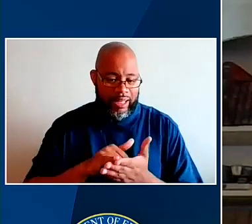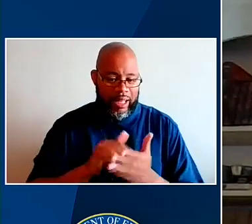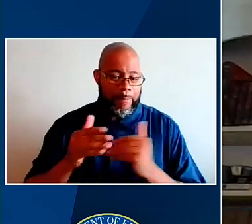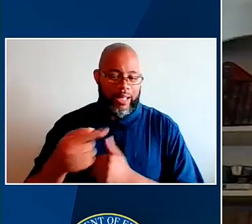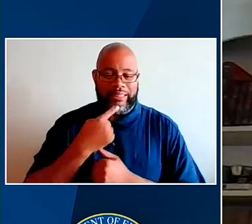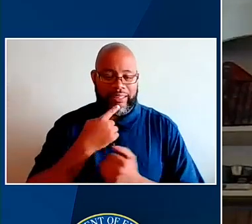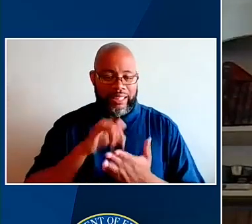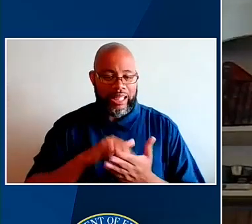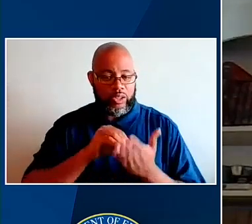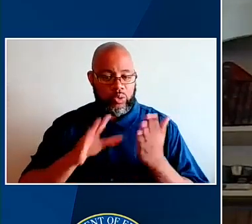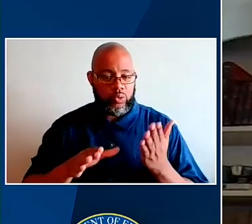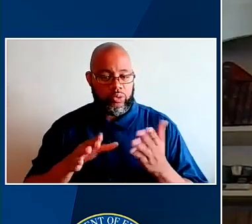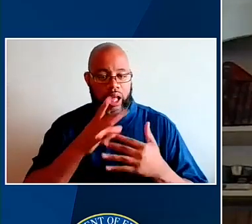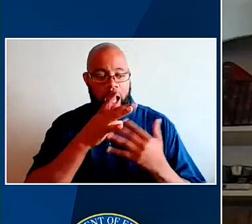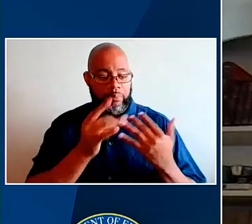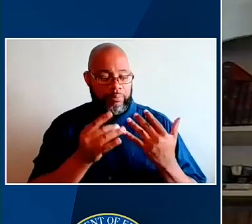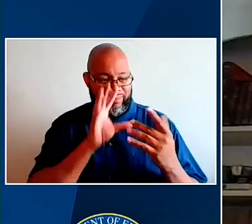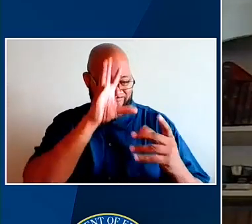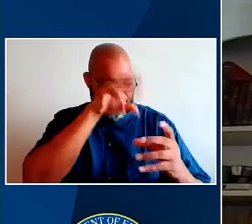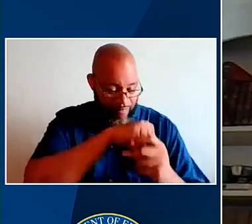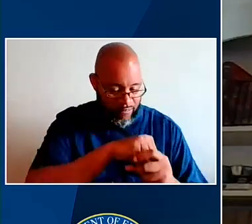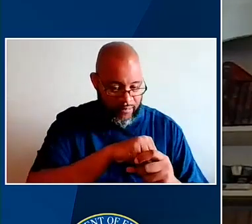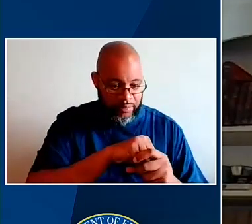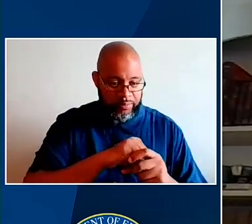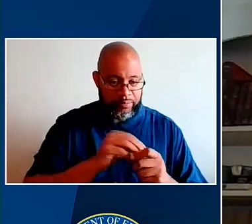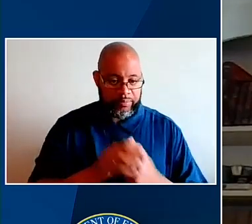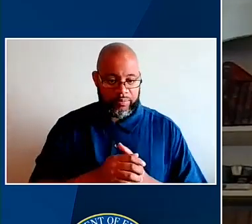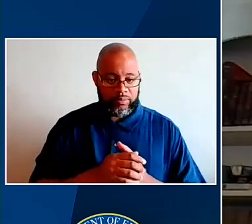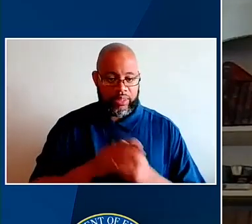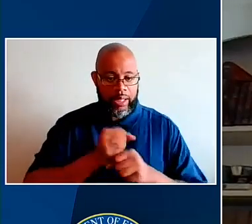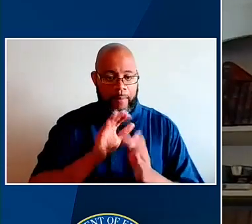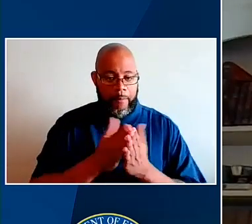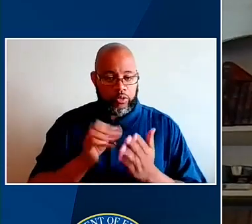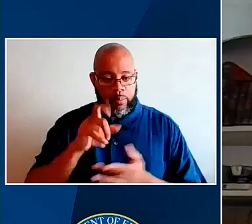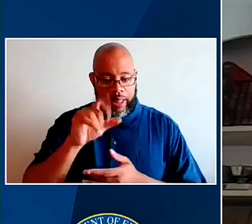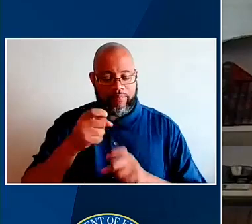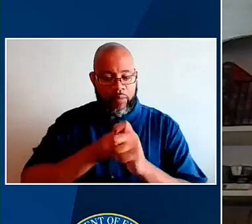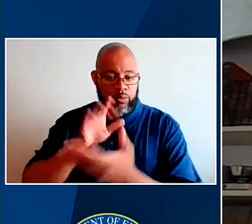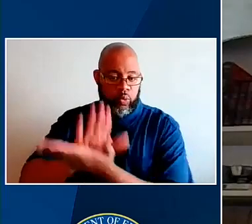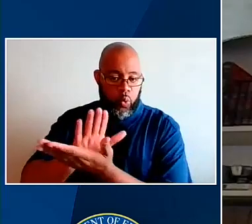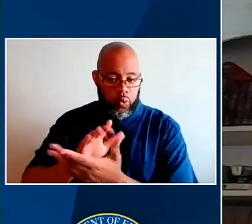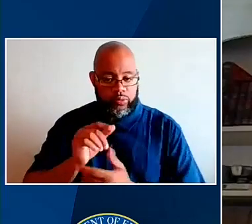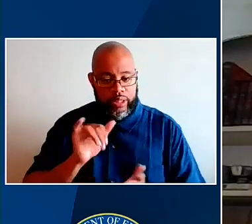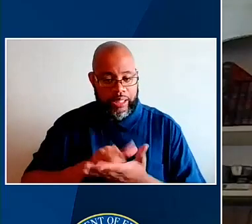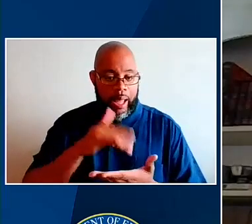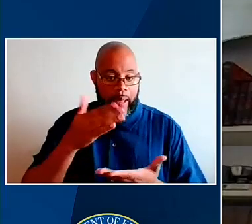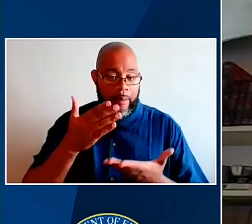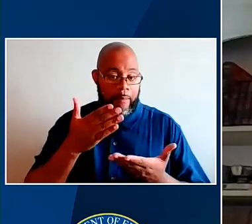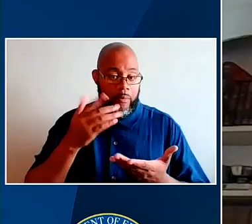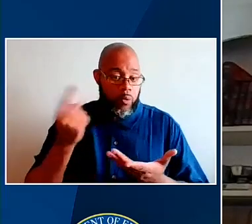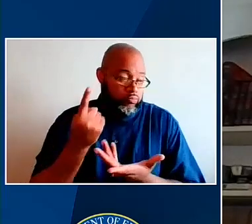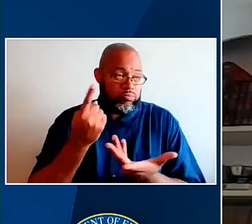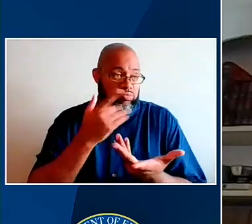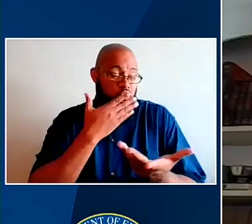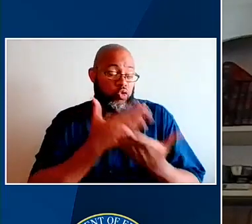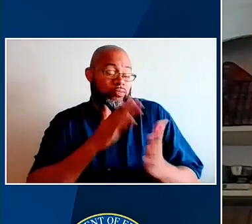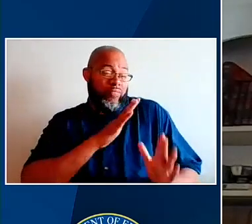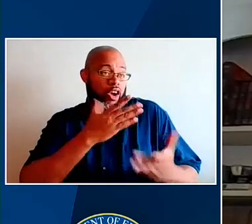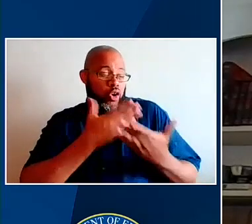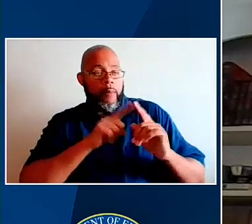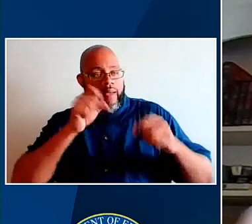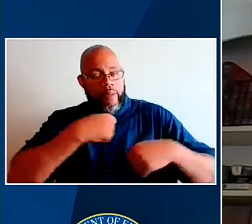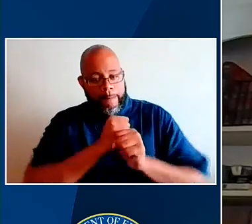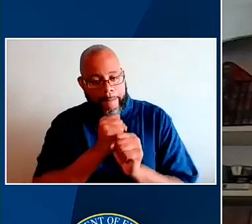well, the student's opting into getting the books and supplies from the school. That's all well and good, but you still have to make